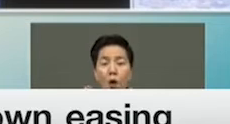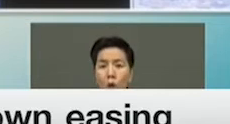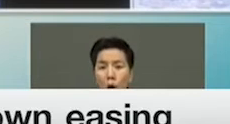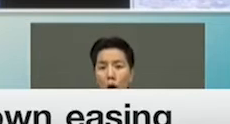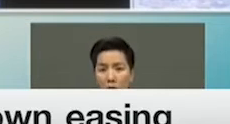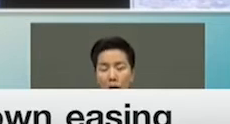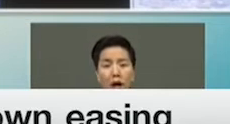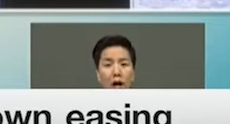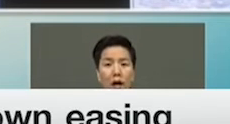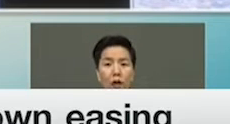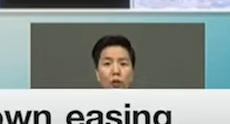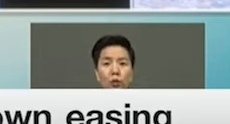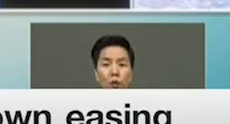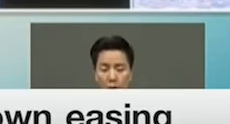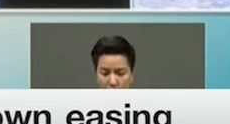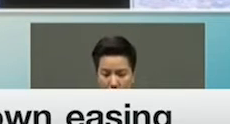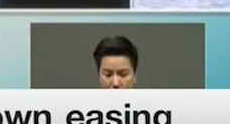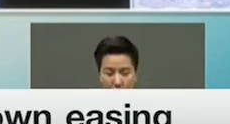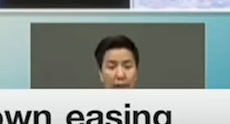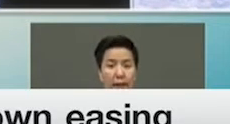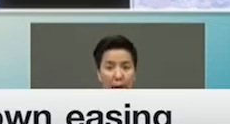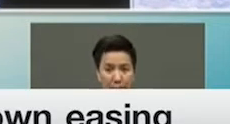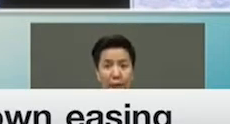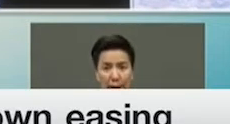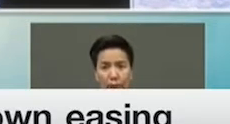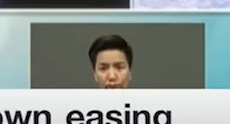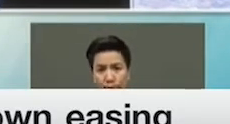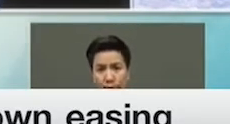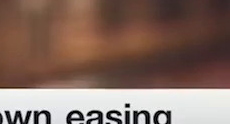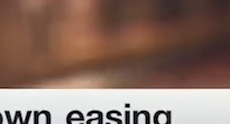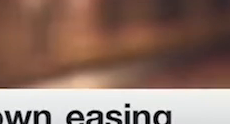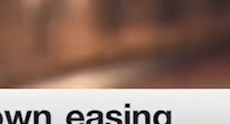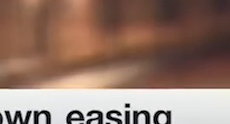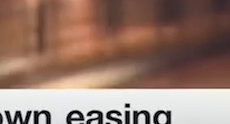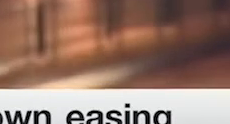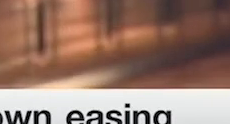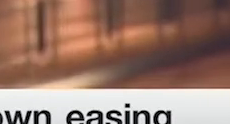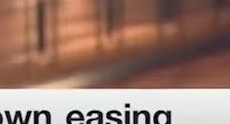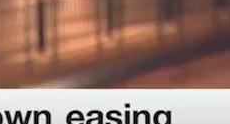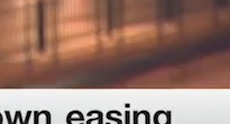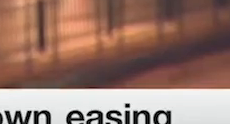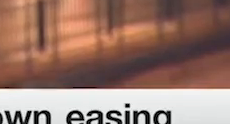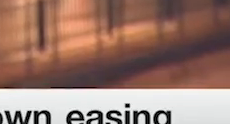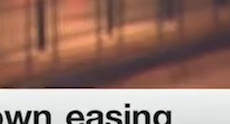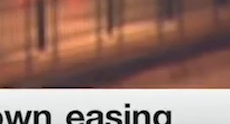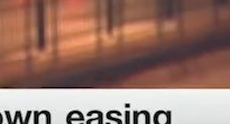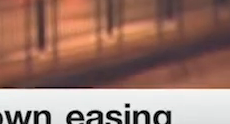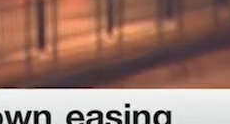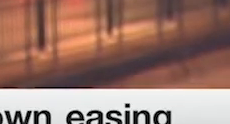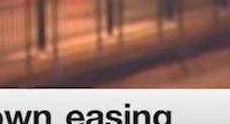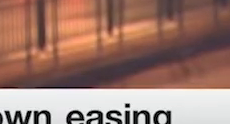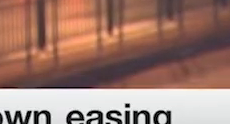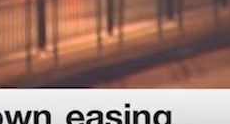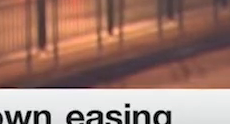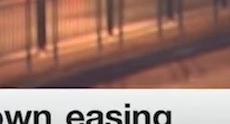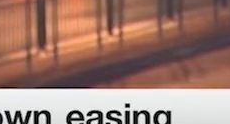on Thursday submitted a petition with Prime Minister Prayut urging the government to consider reopening entertainment